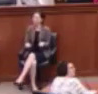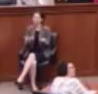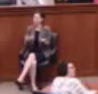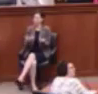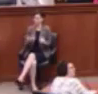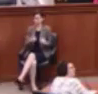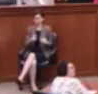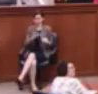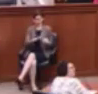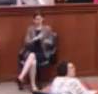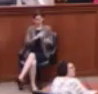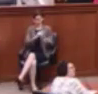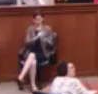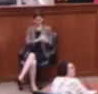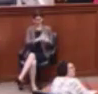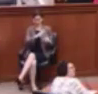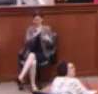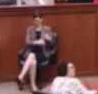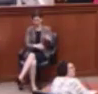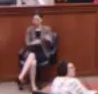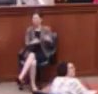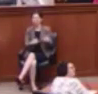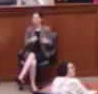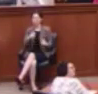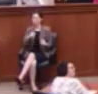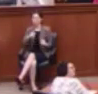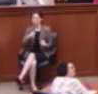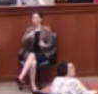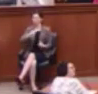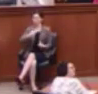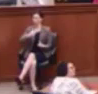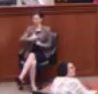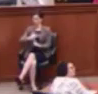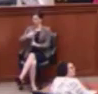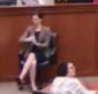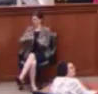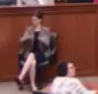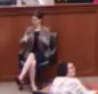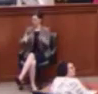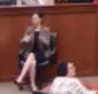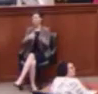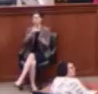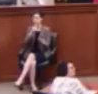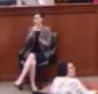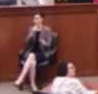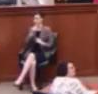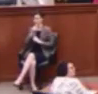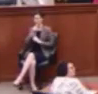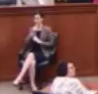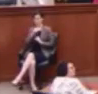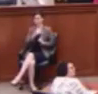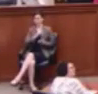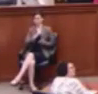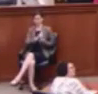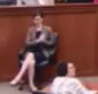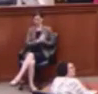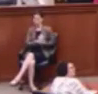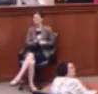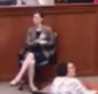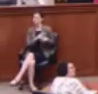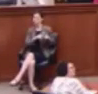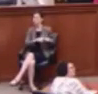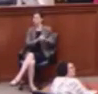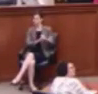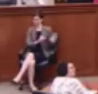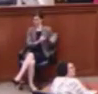following their completion with us. And the earnings opportunities are higher for those that are graduating with an industry-based credential than those that are going through our